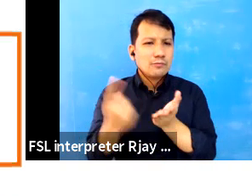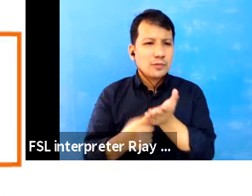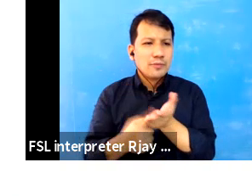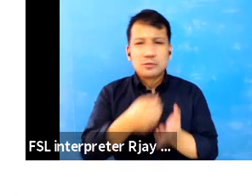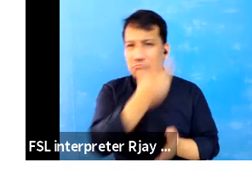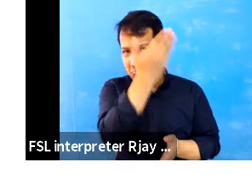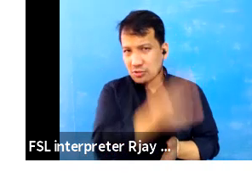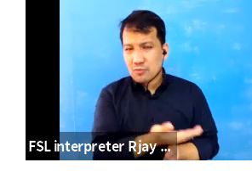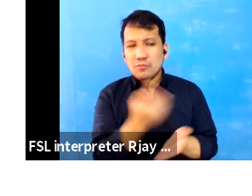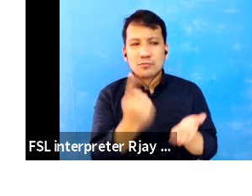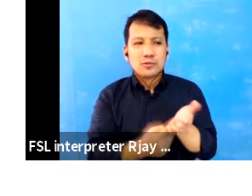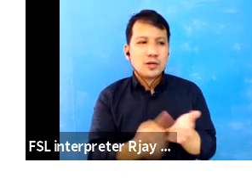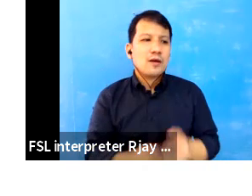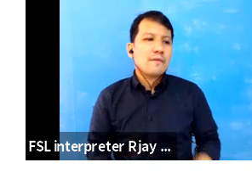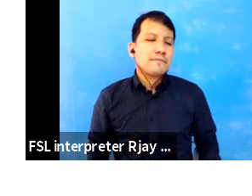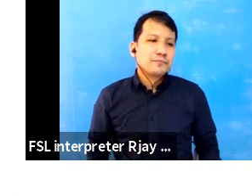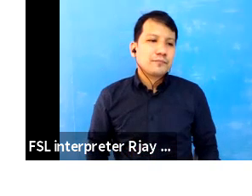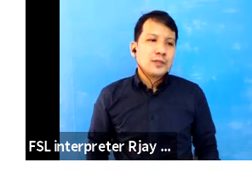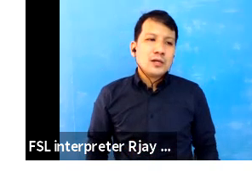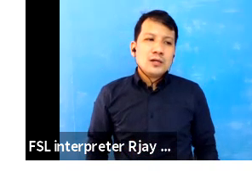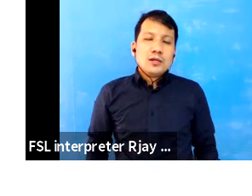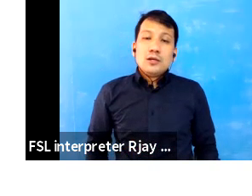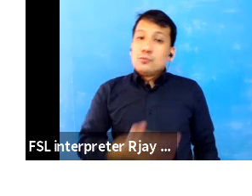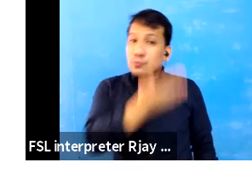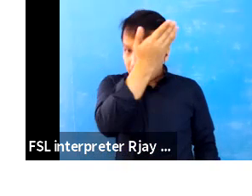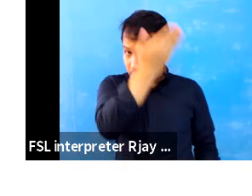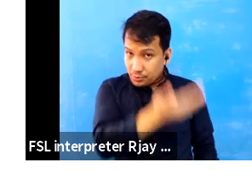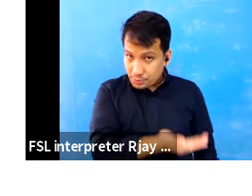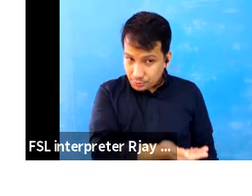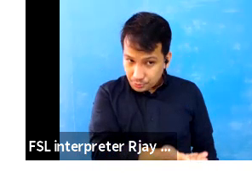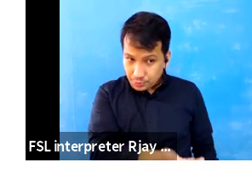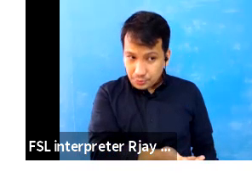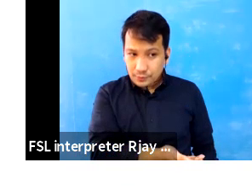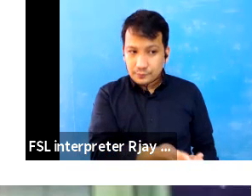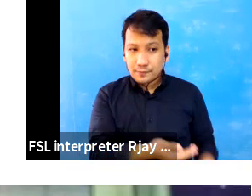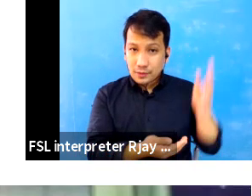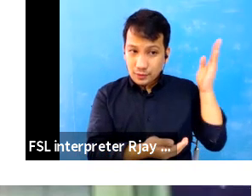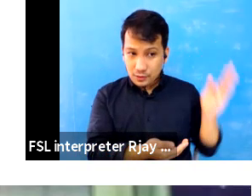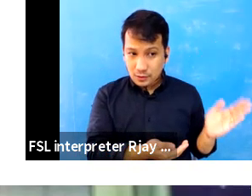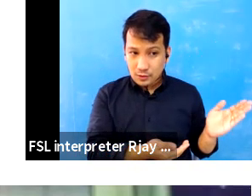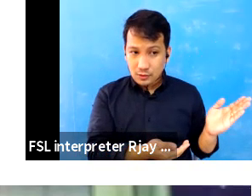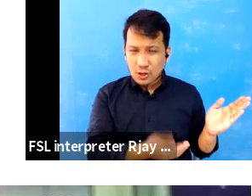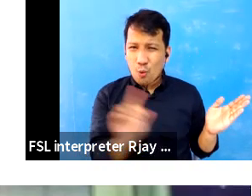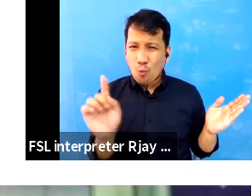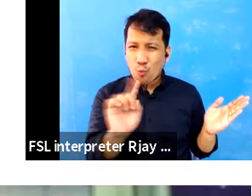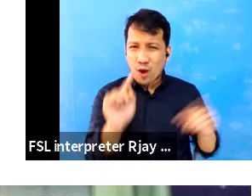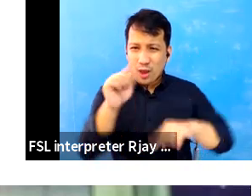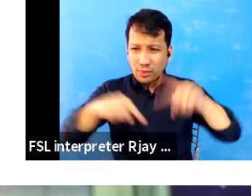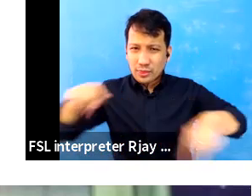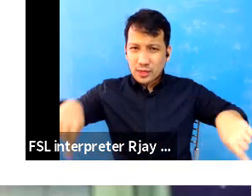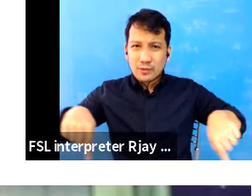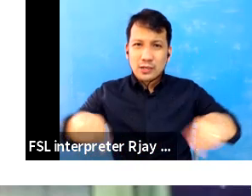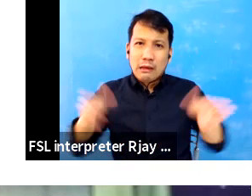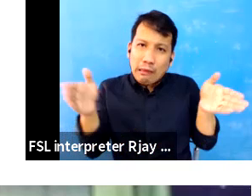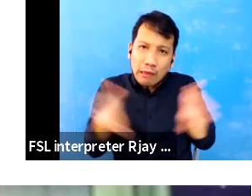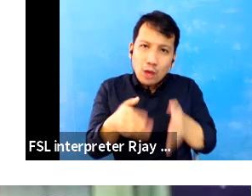those. Next. So these are just to give you some overview or snapshot. What are the different types of malnutrition in